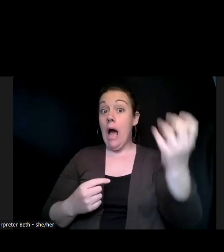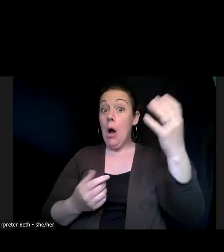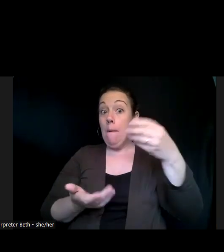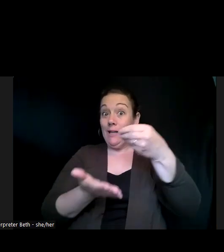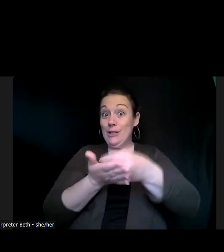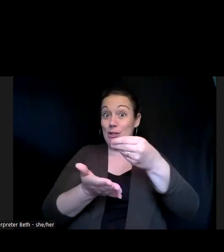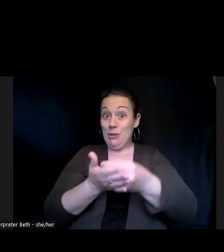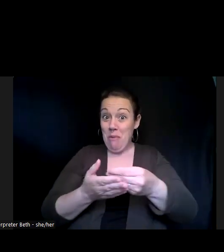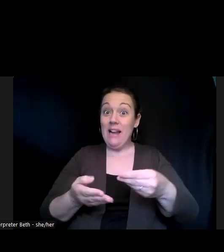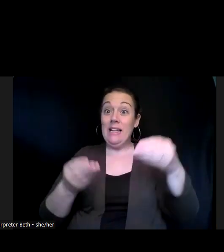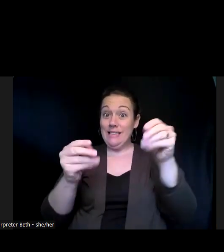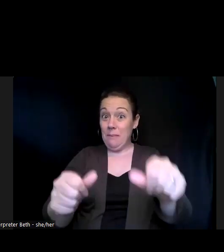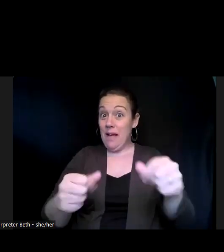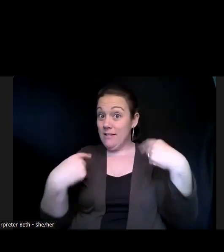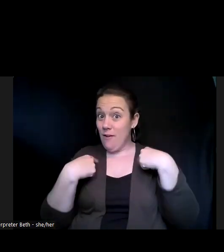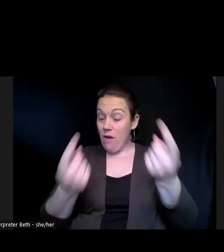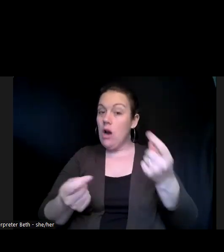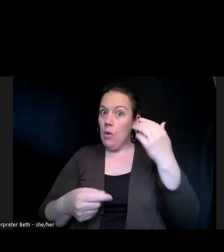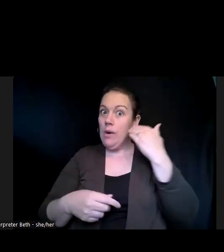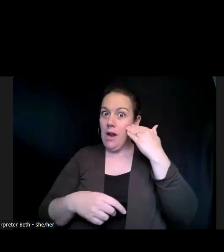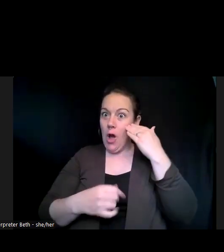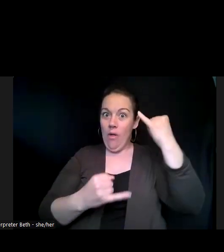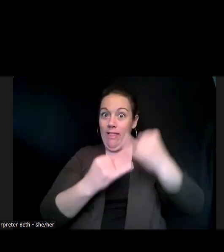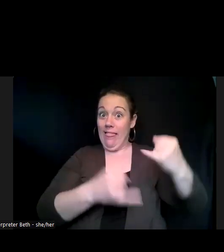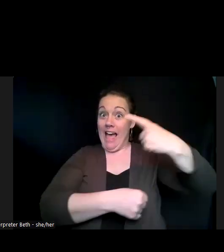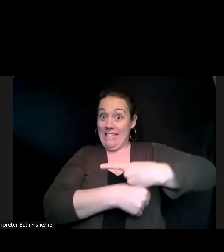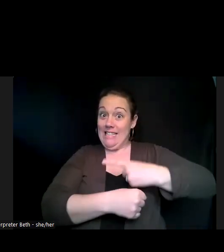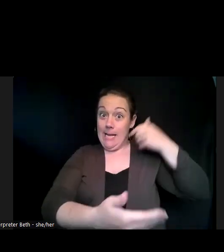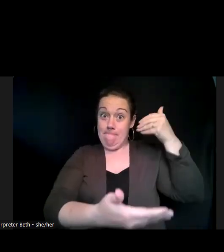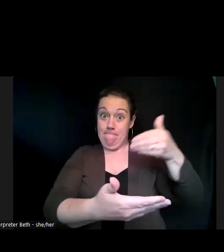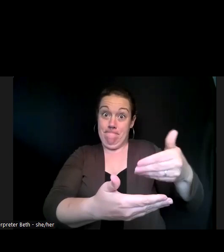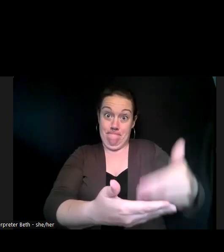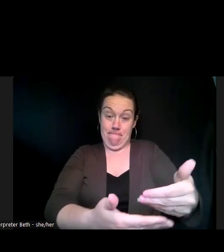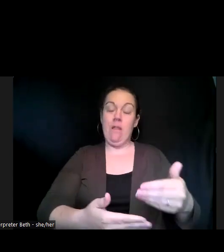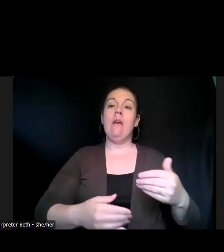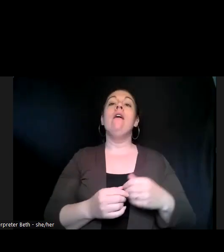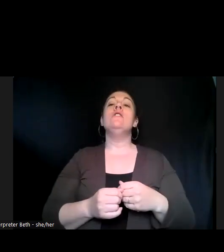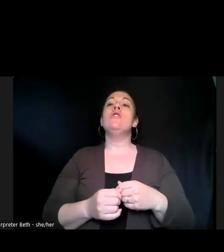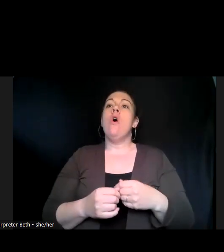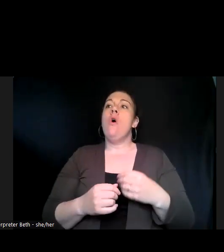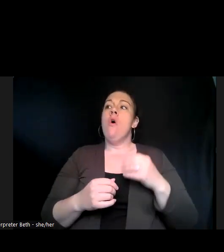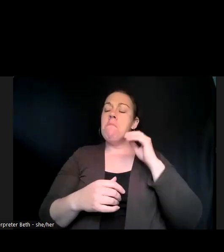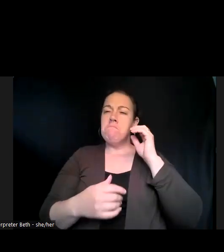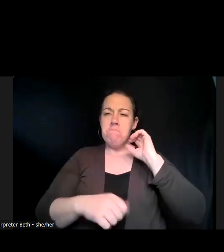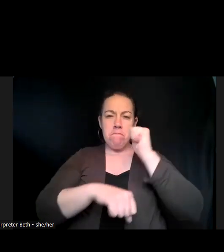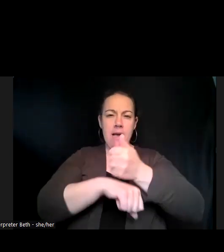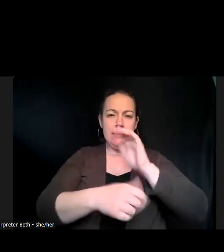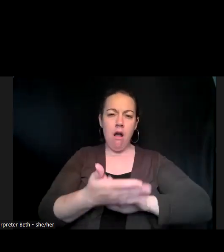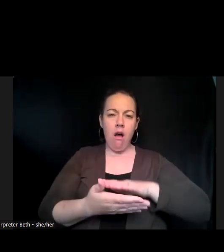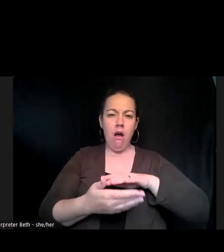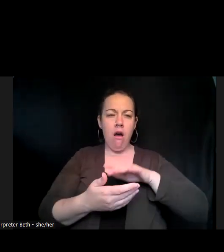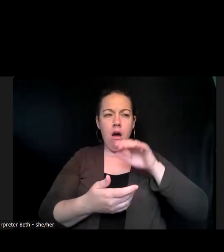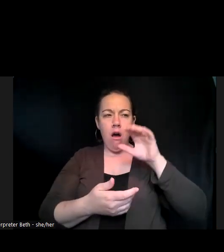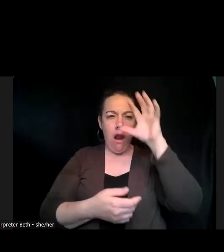know that the deadline is fast approaching, we know right now that based on federal estimates that a little